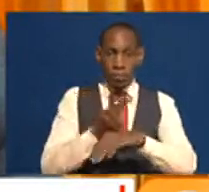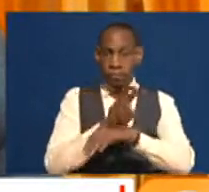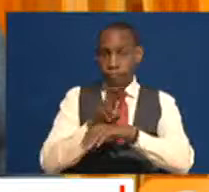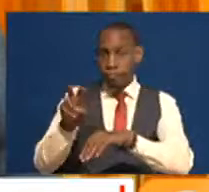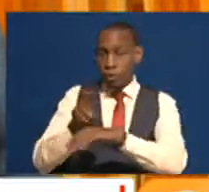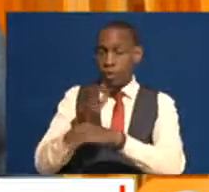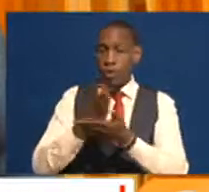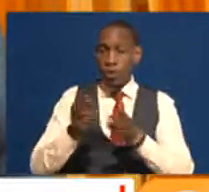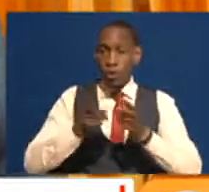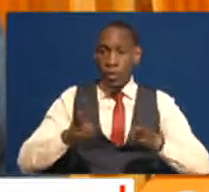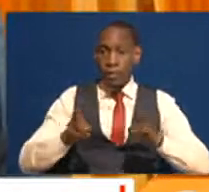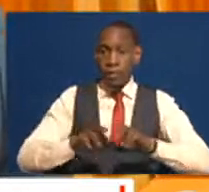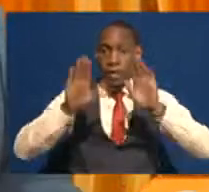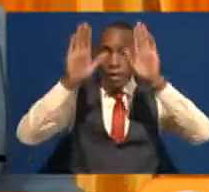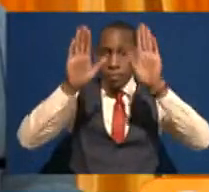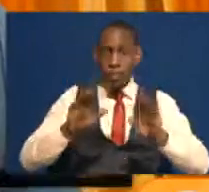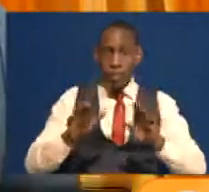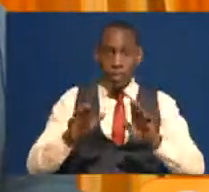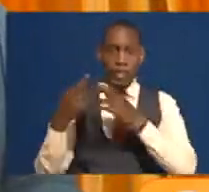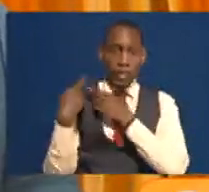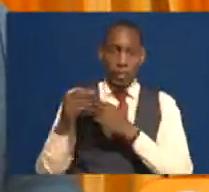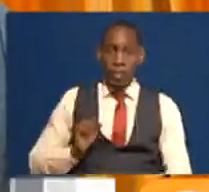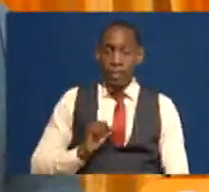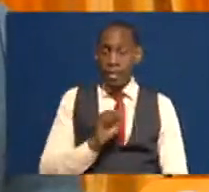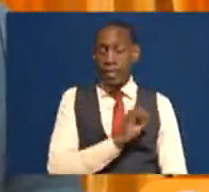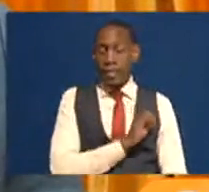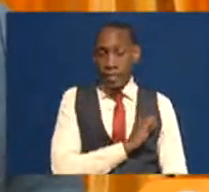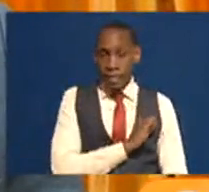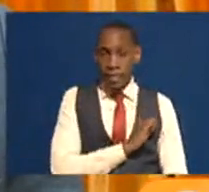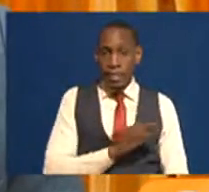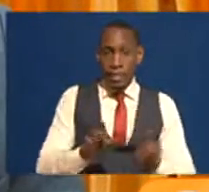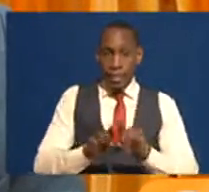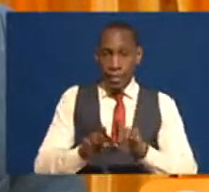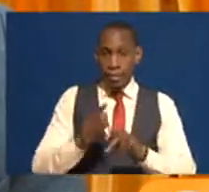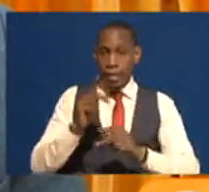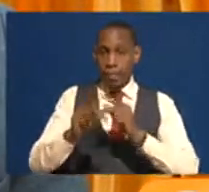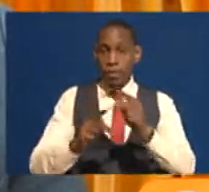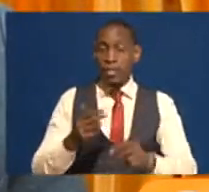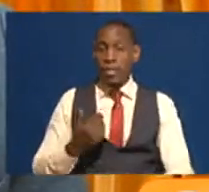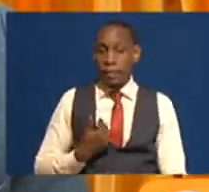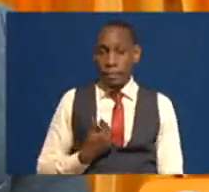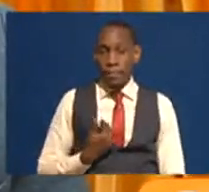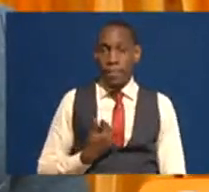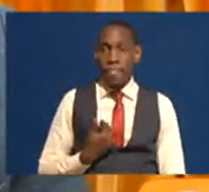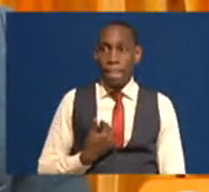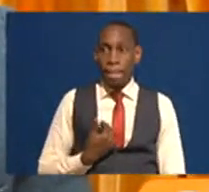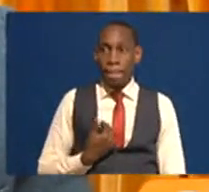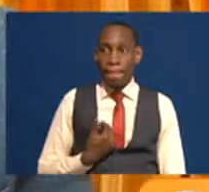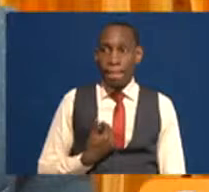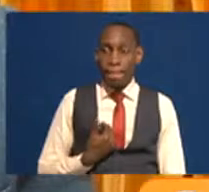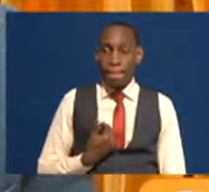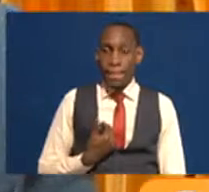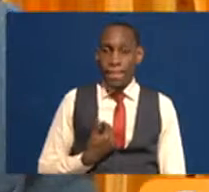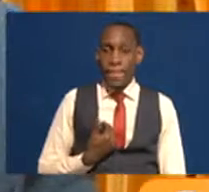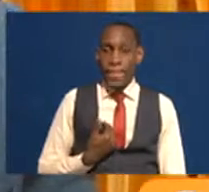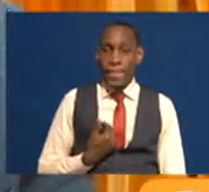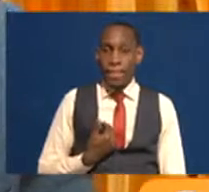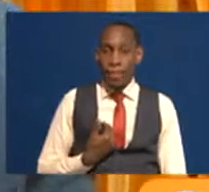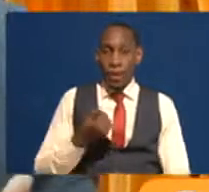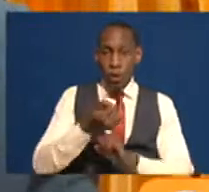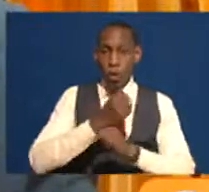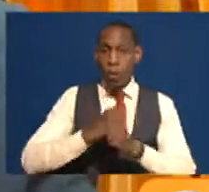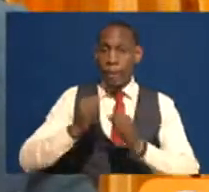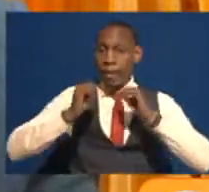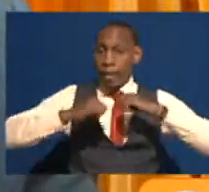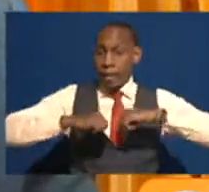extremely important duty of the Senate. And we are in the process of making an agreement actually